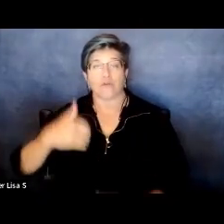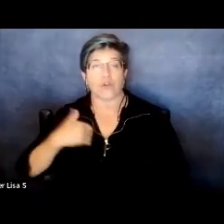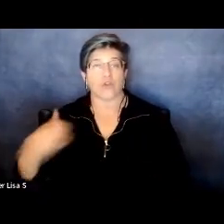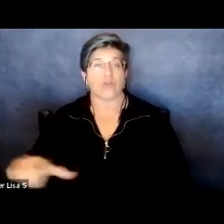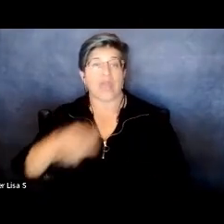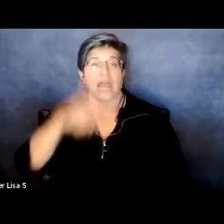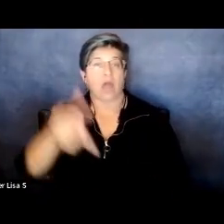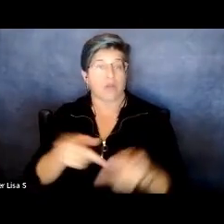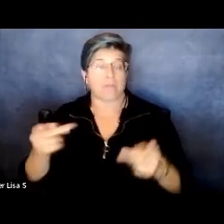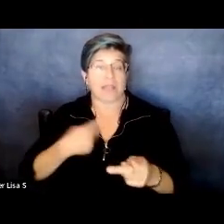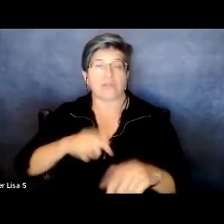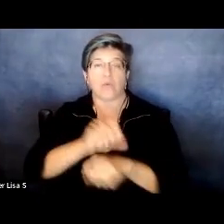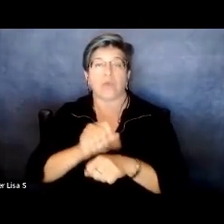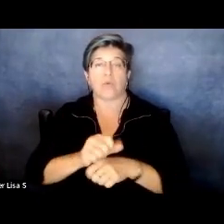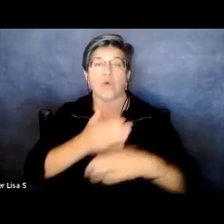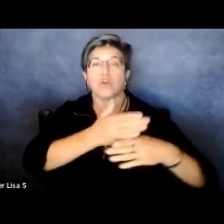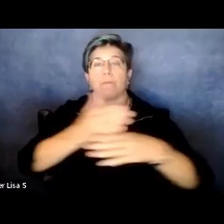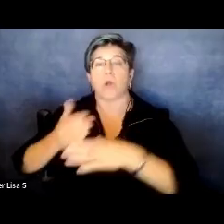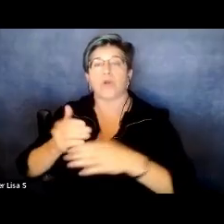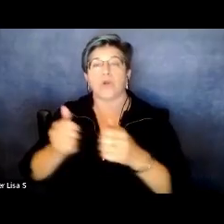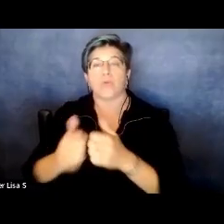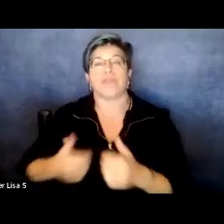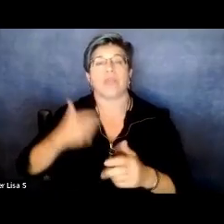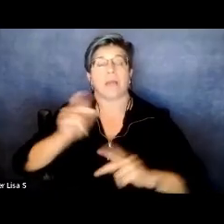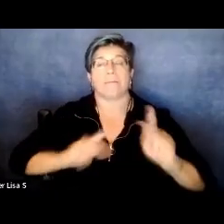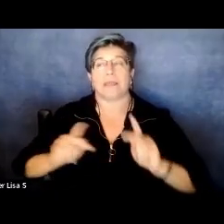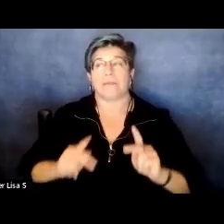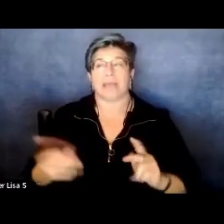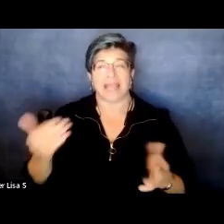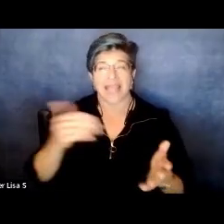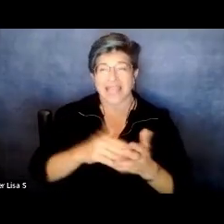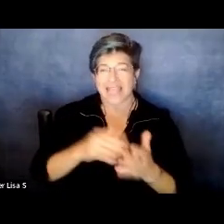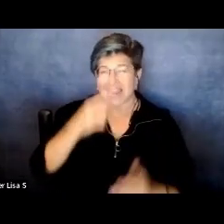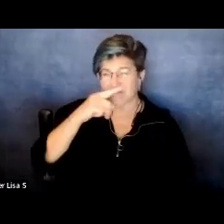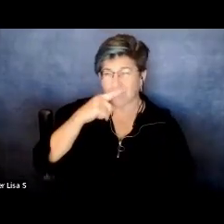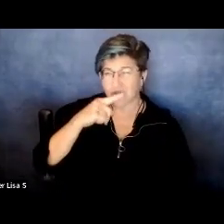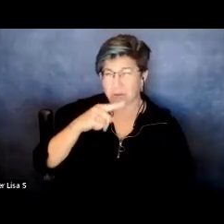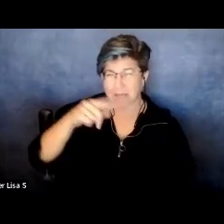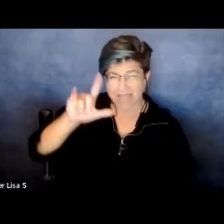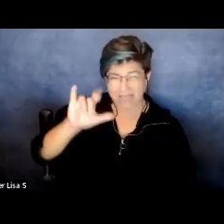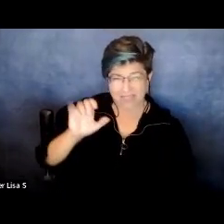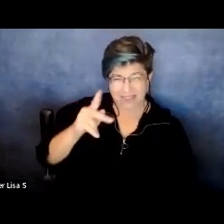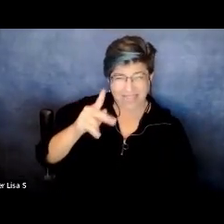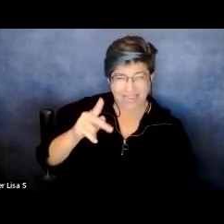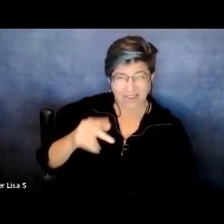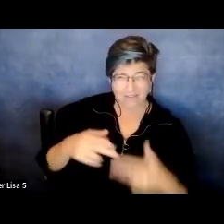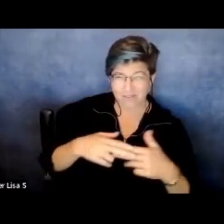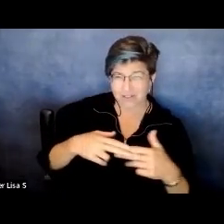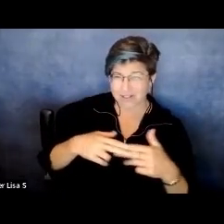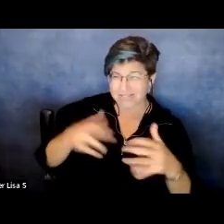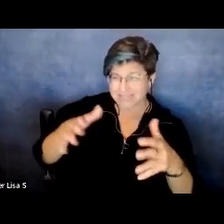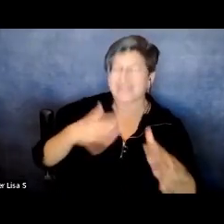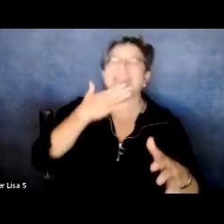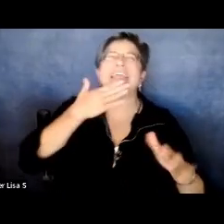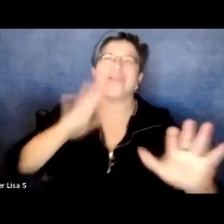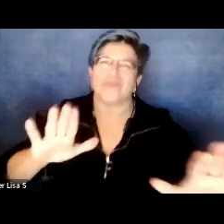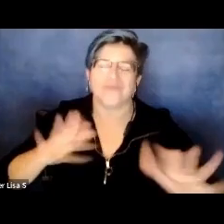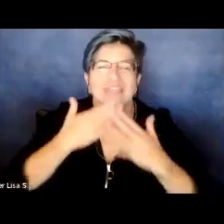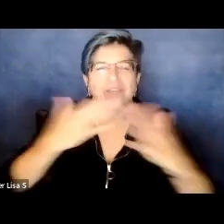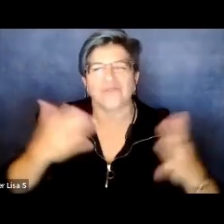We work to partner with young people. Again, if it's possible to drop the link for this slide, you're the best. Thank you,